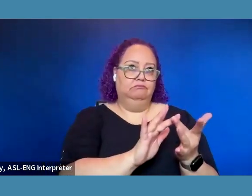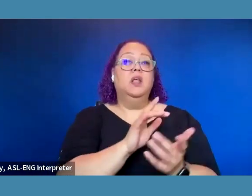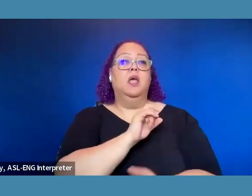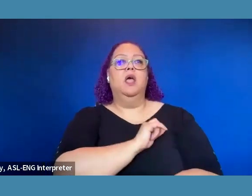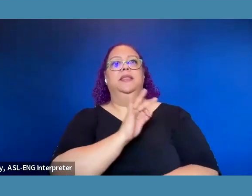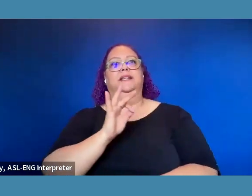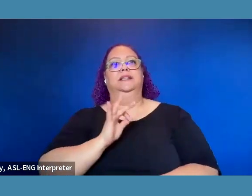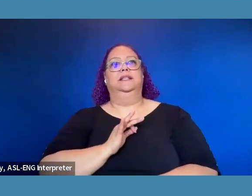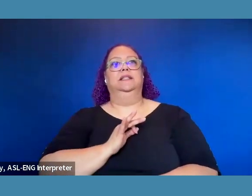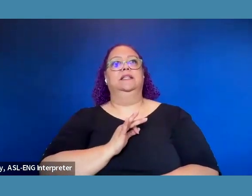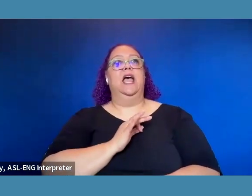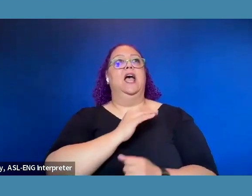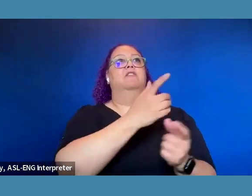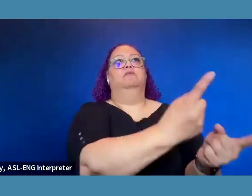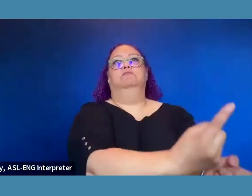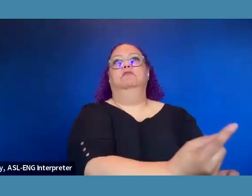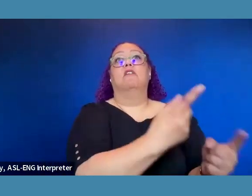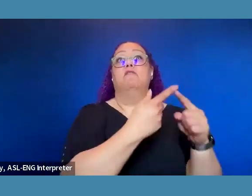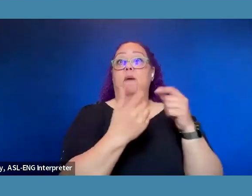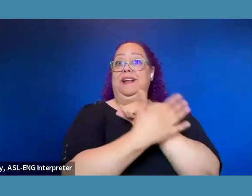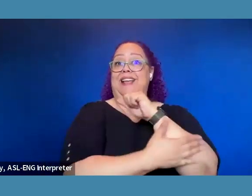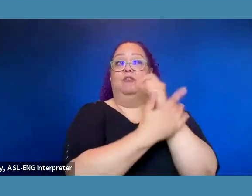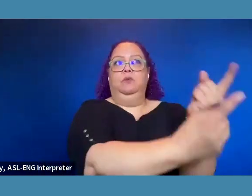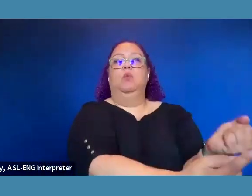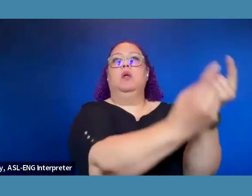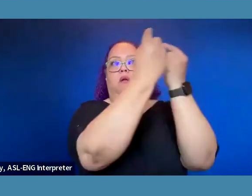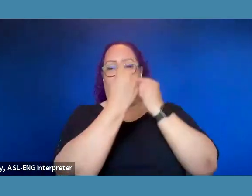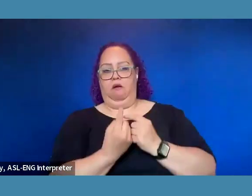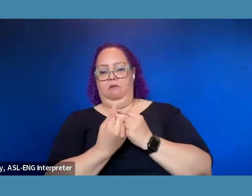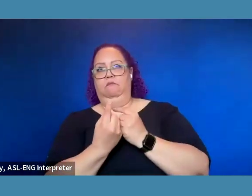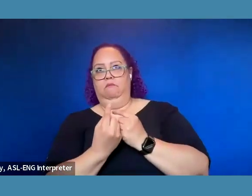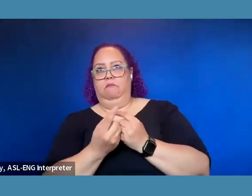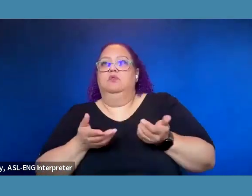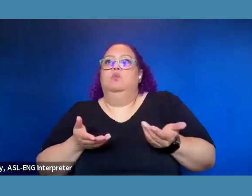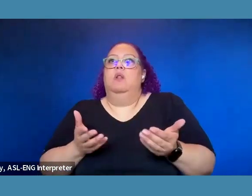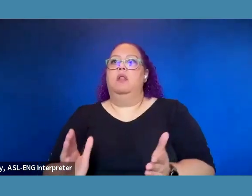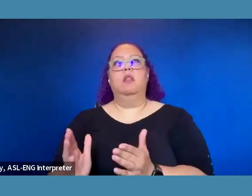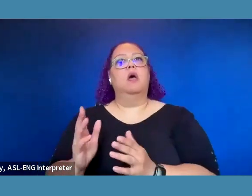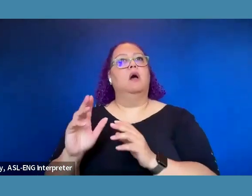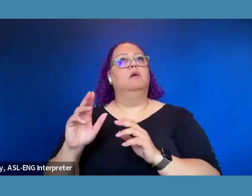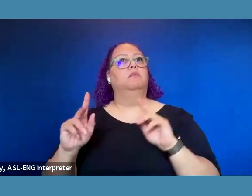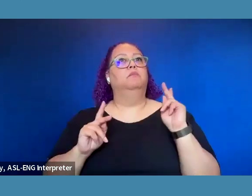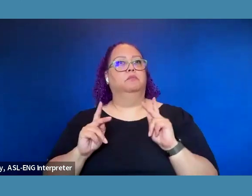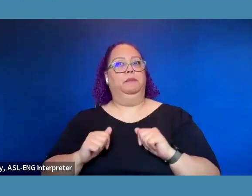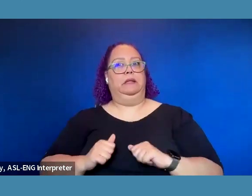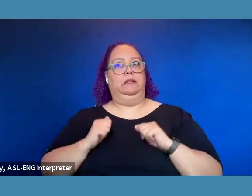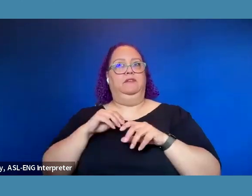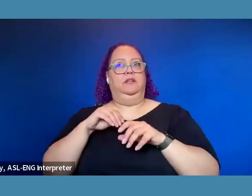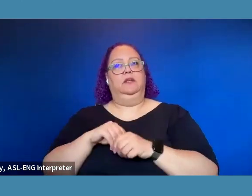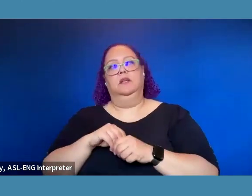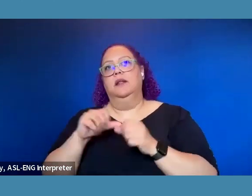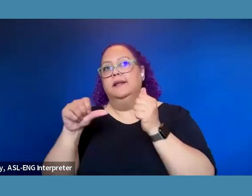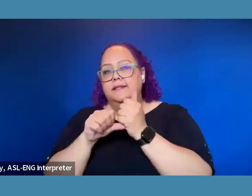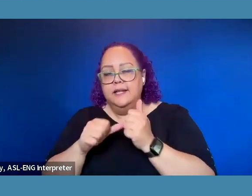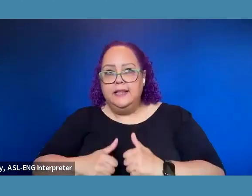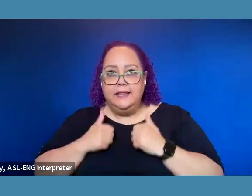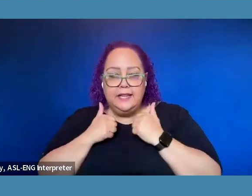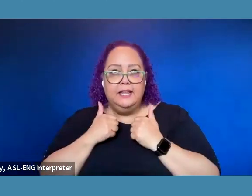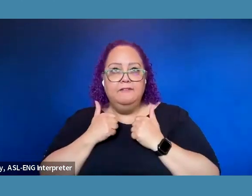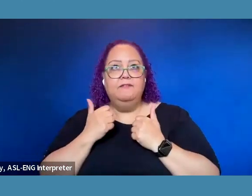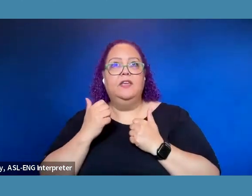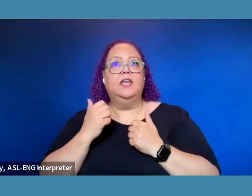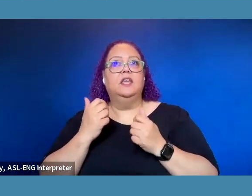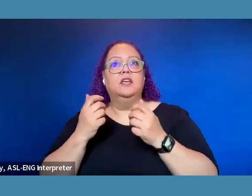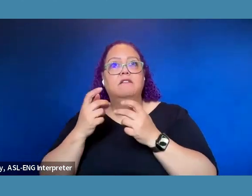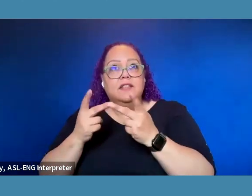facility, and residents can cast their ballots there. So currently, and this is the complicated part, it